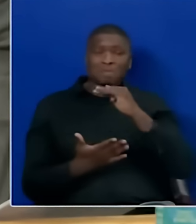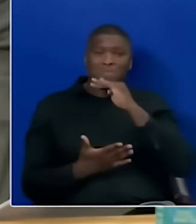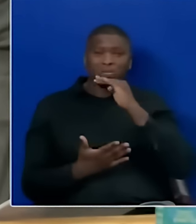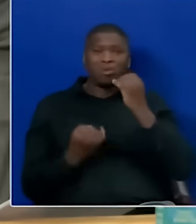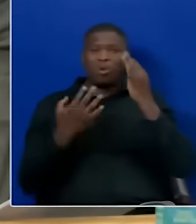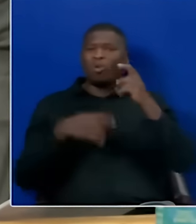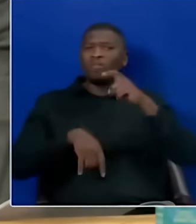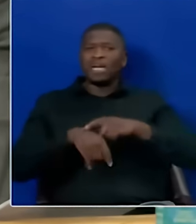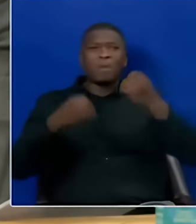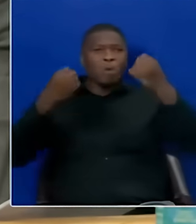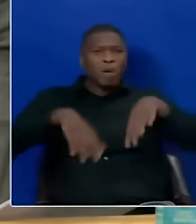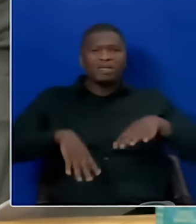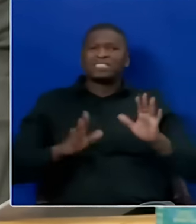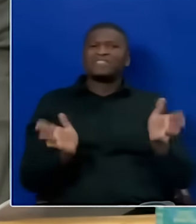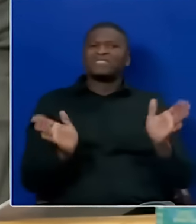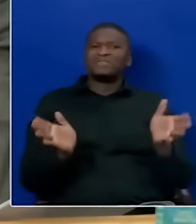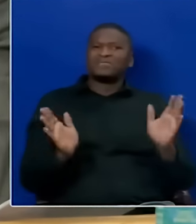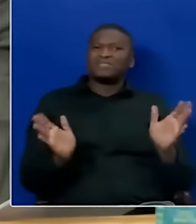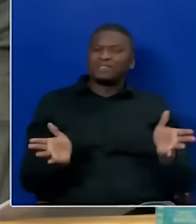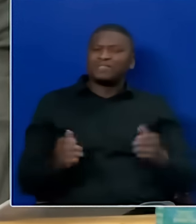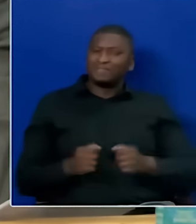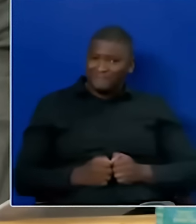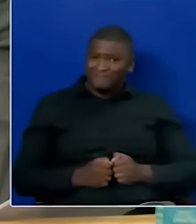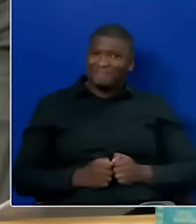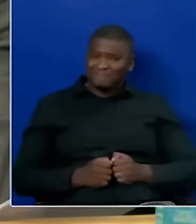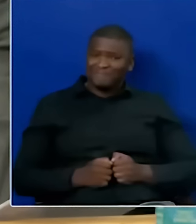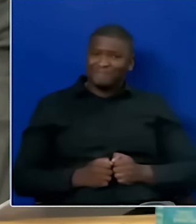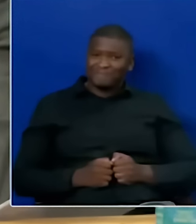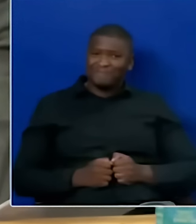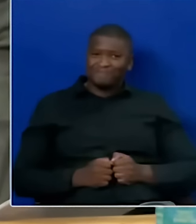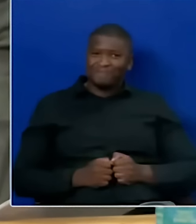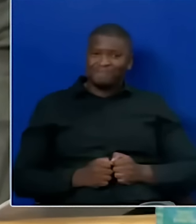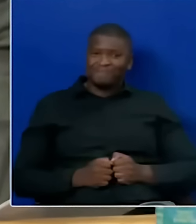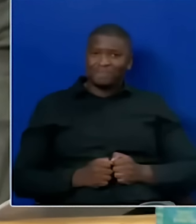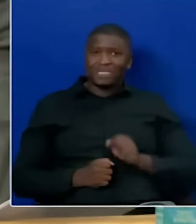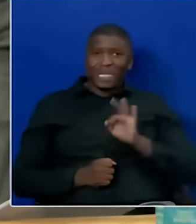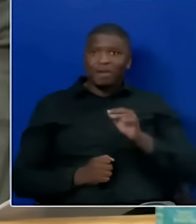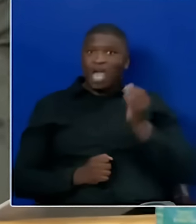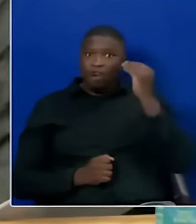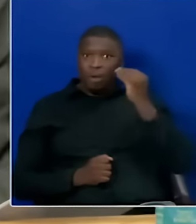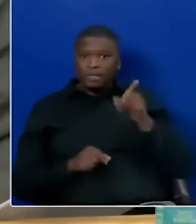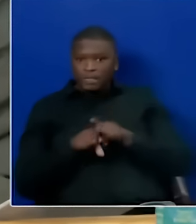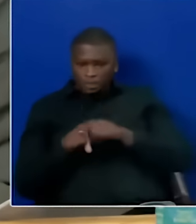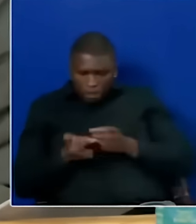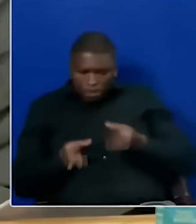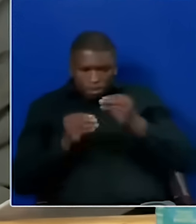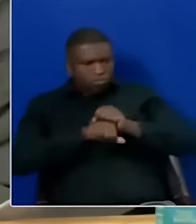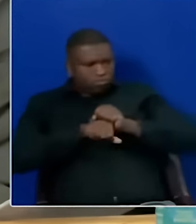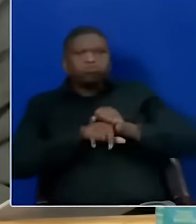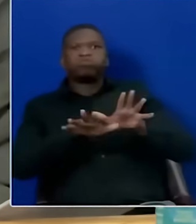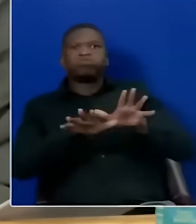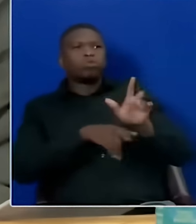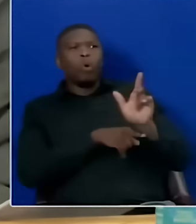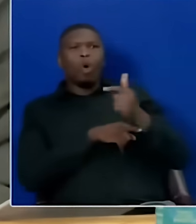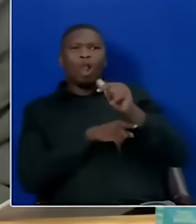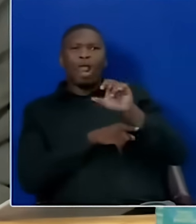investigation time that could have been accelerated if they got that information instantly. You're nodding your